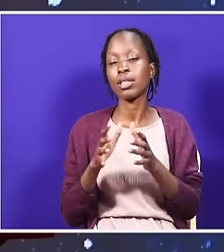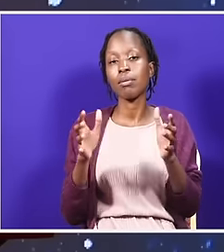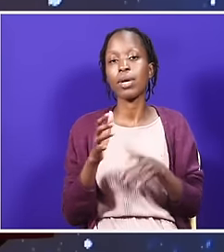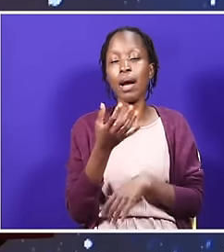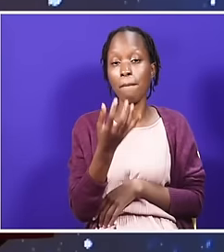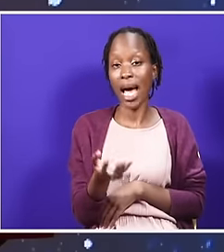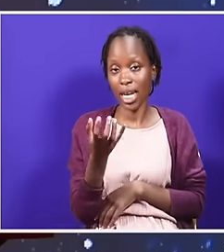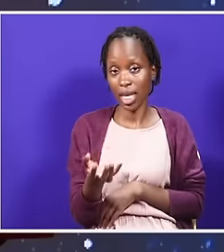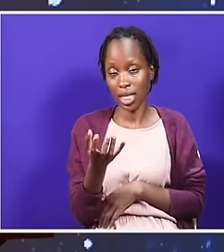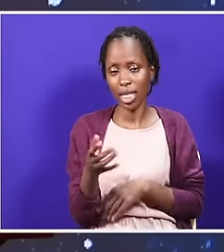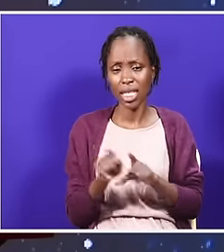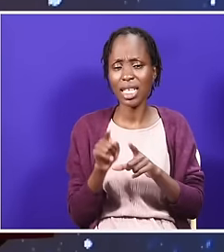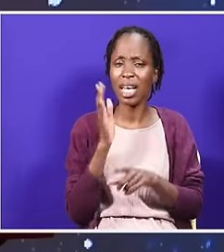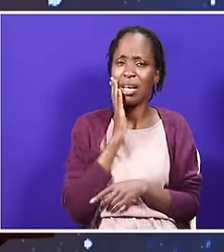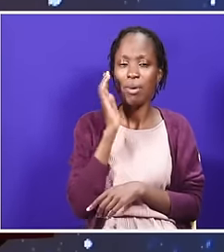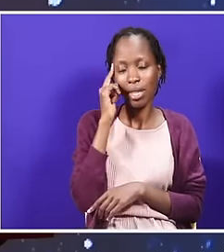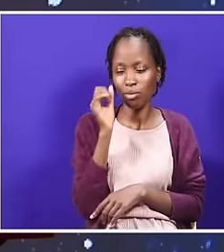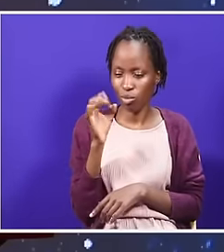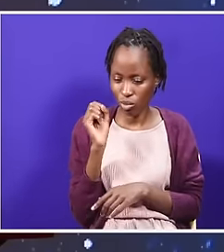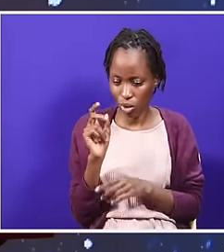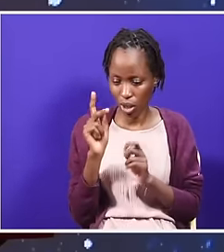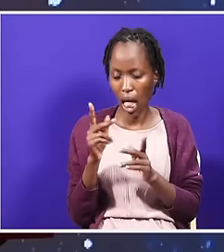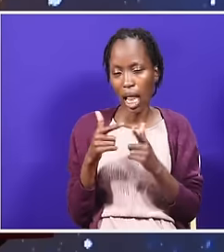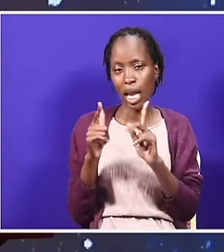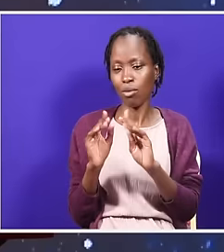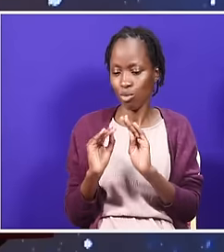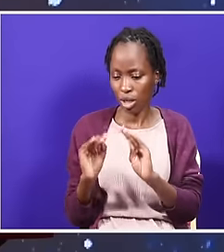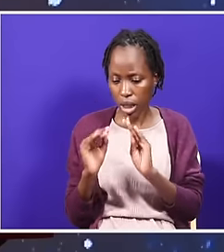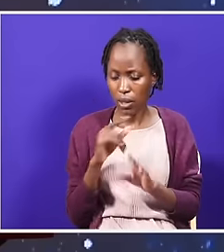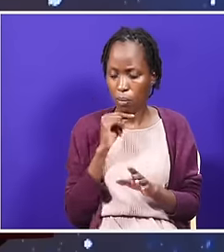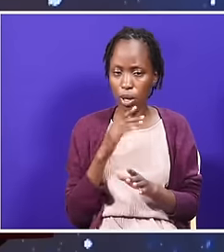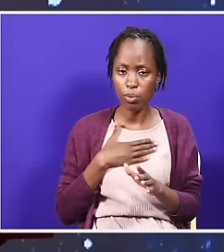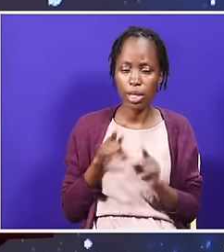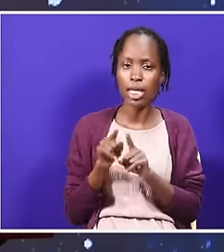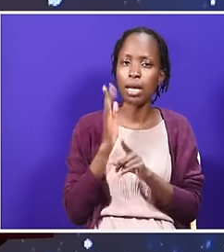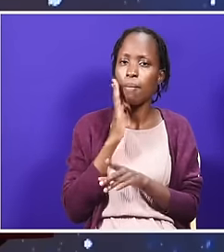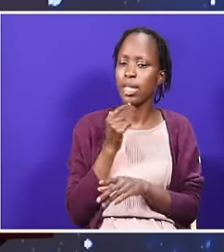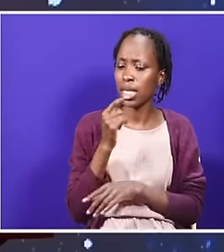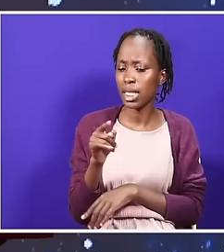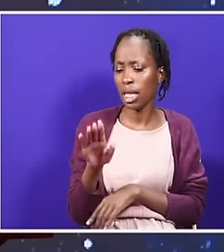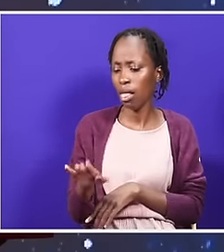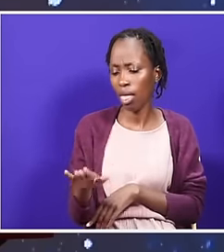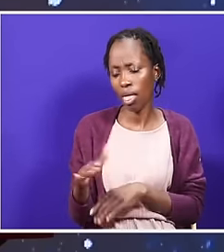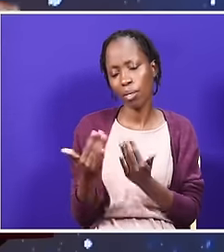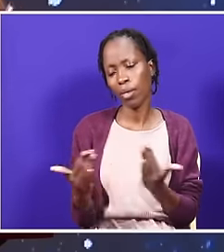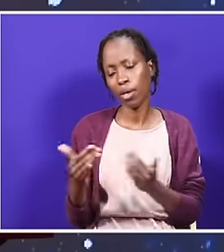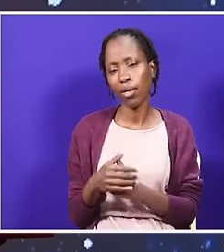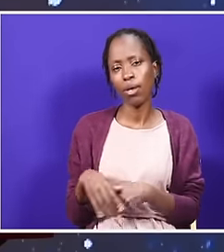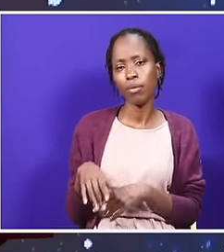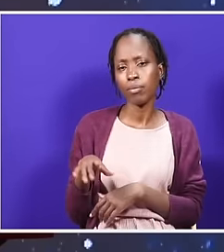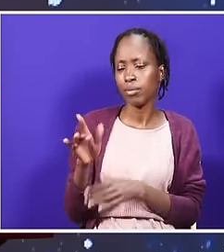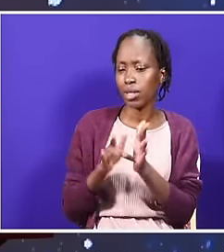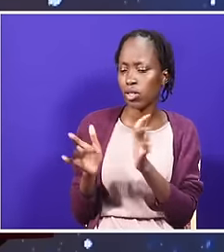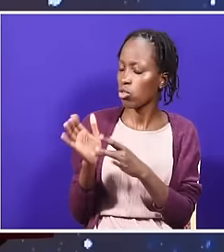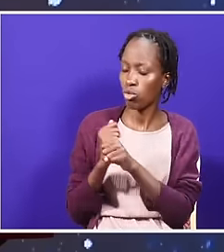mandazi. And the mom thought, okay, I got a teachable moment. And so she comes in and she says to the boys, boys, now, what